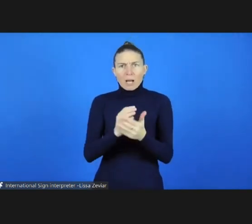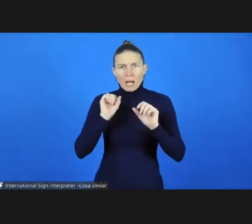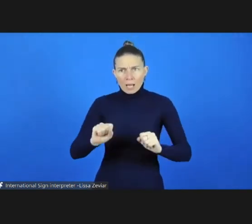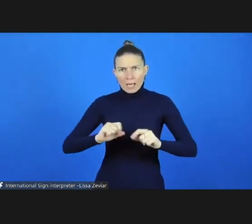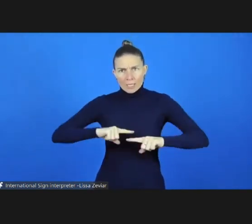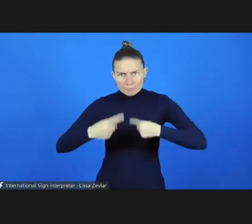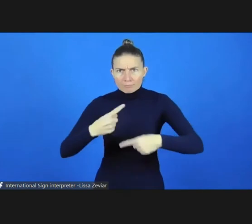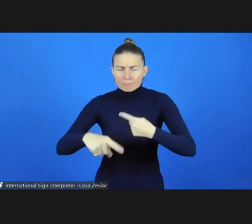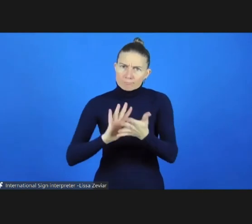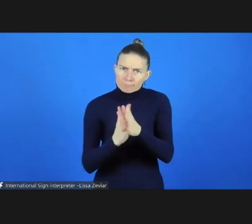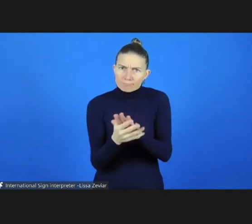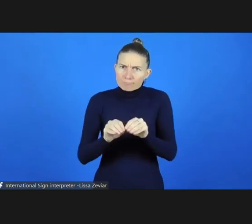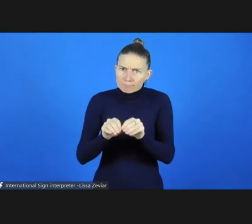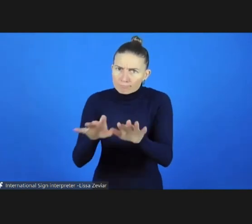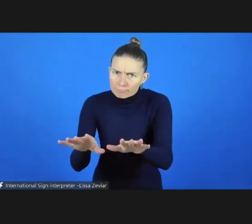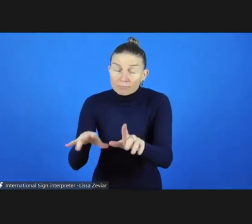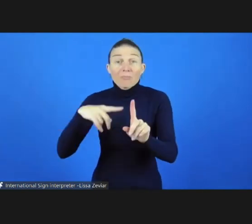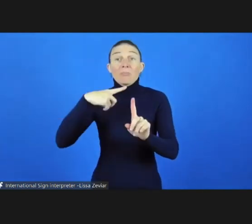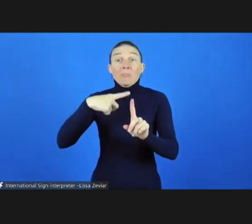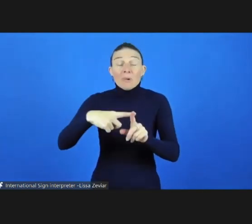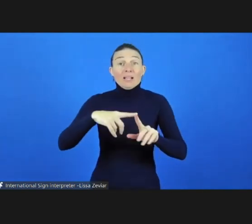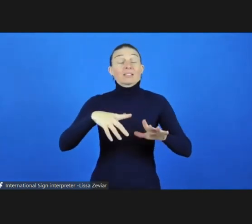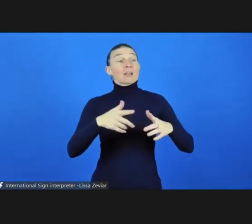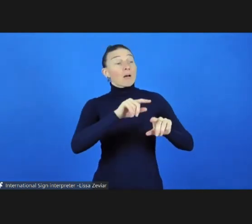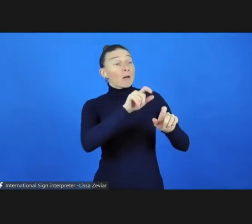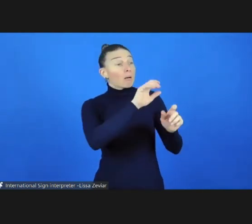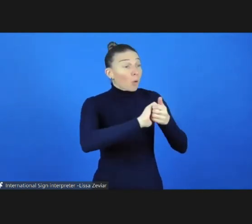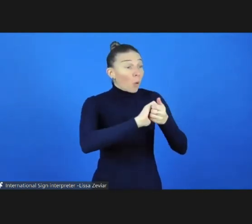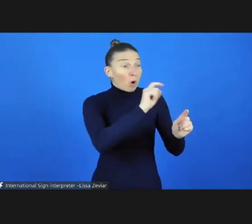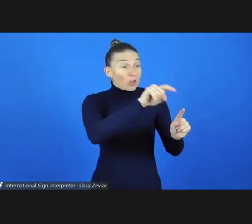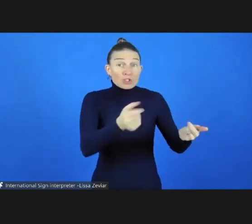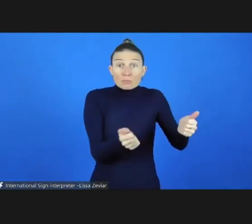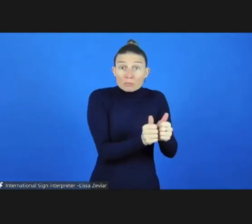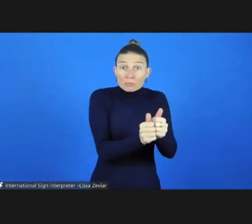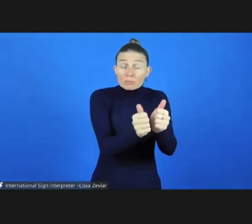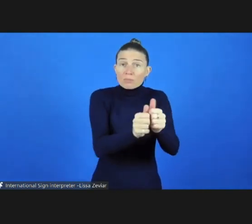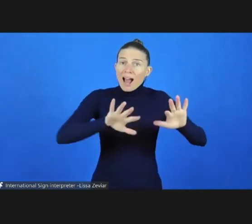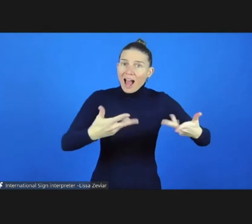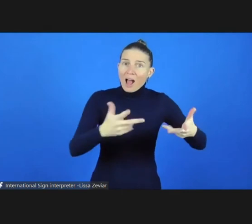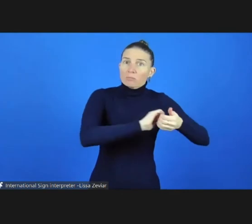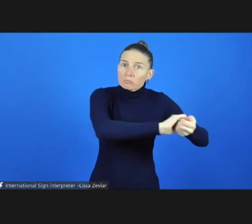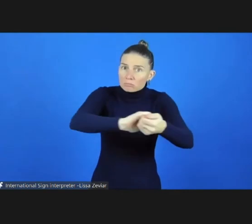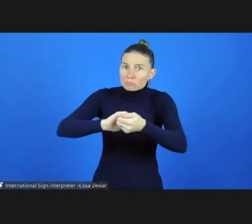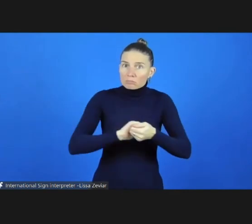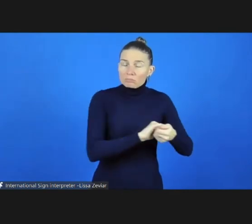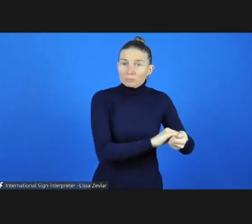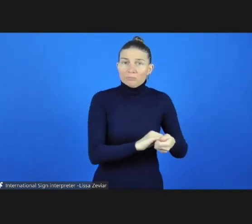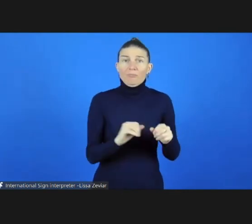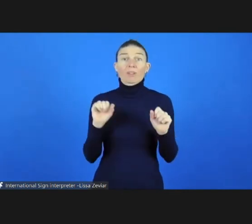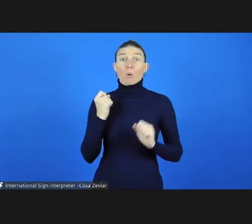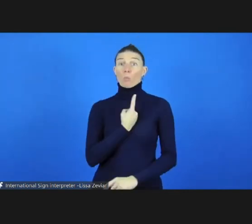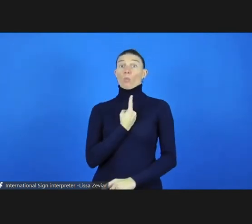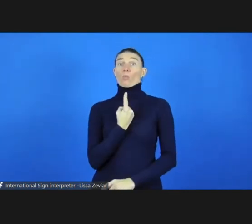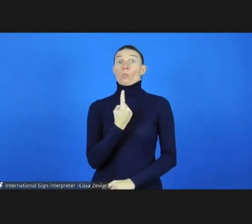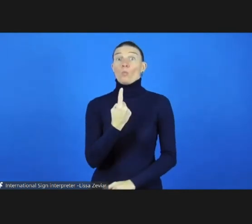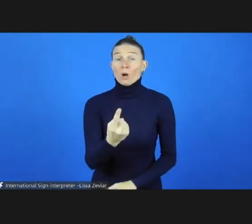do we collaborate with others to make it happen? We definitely know that this can't be a solo expedition and that